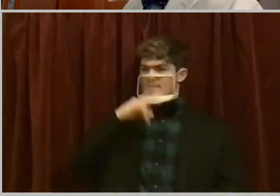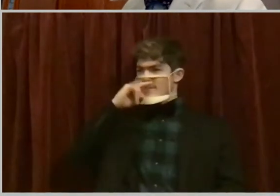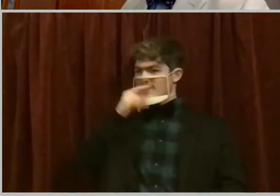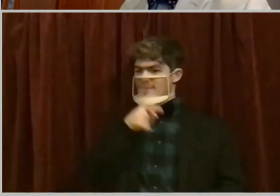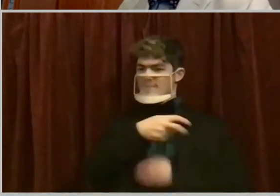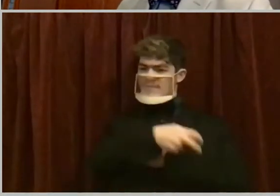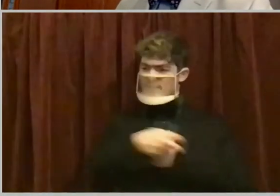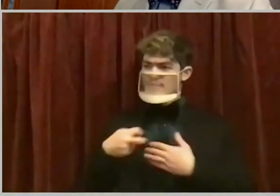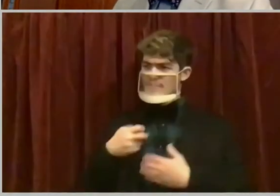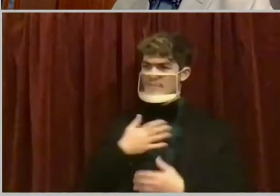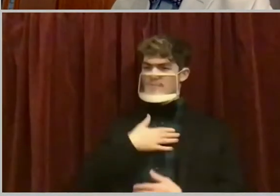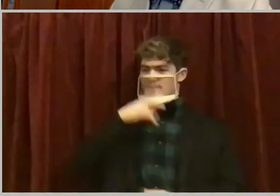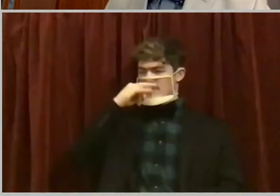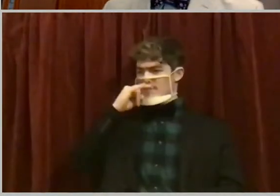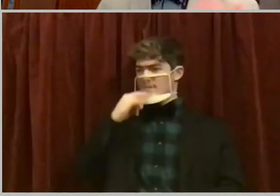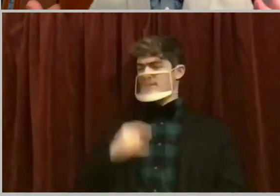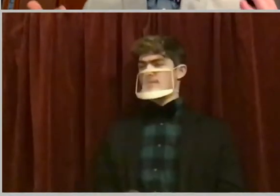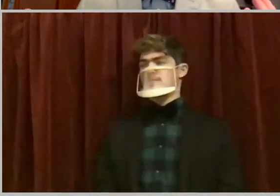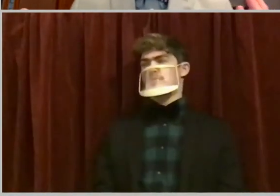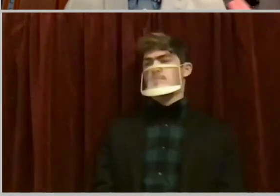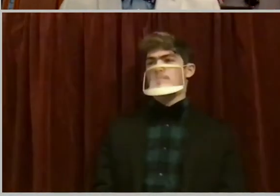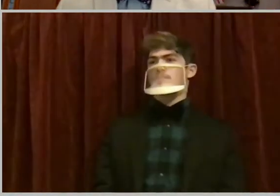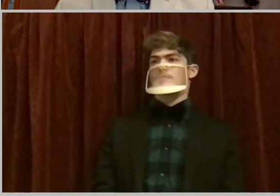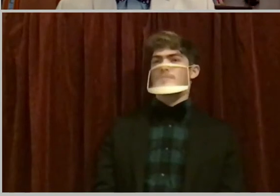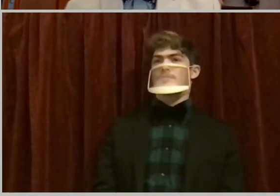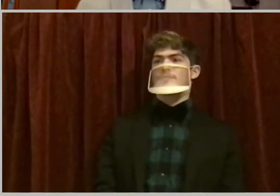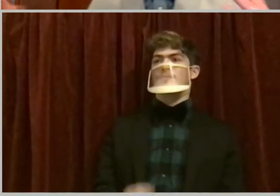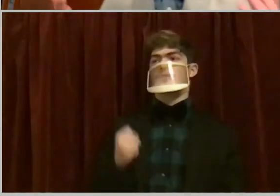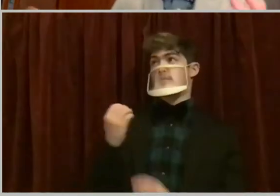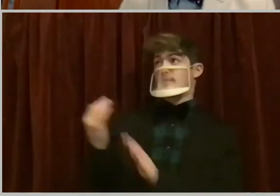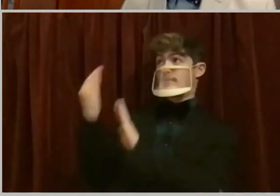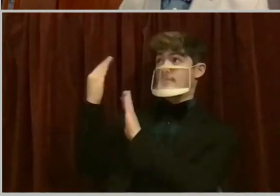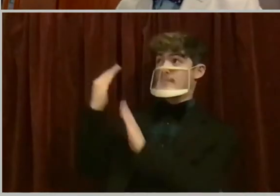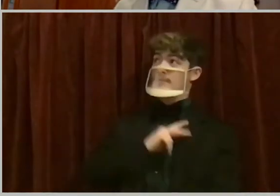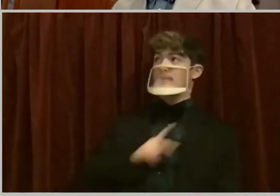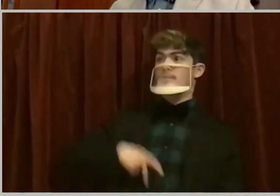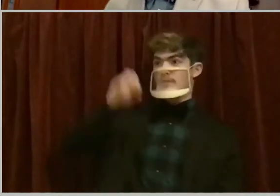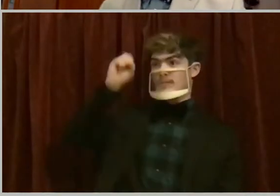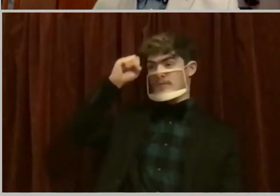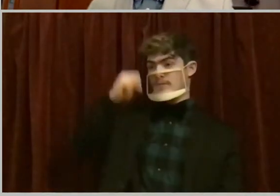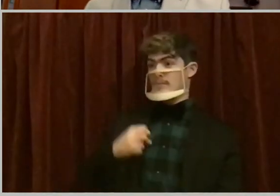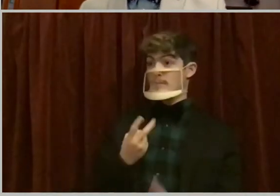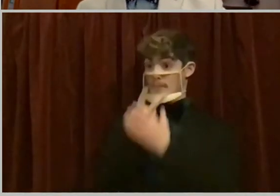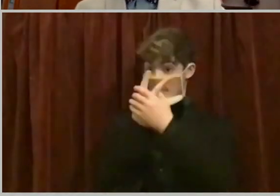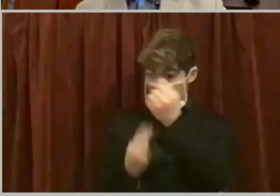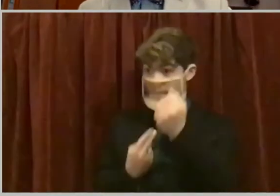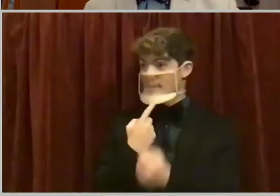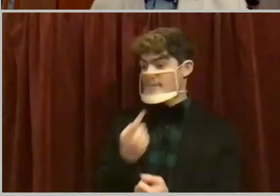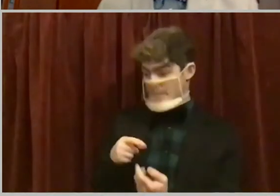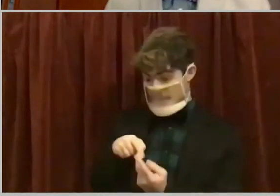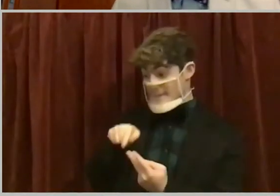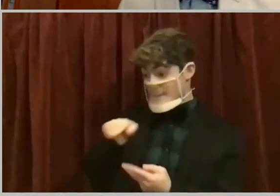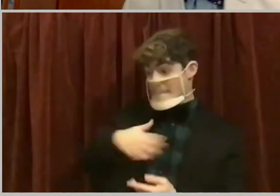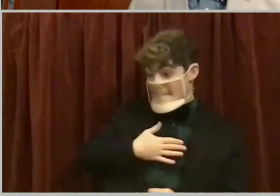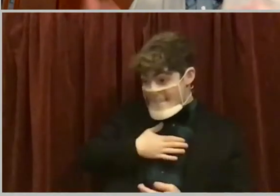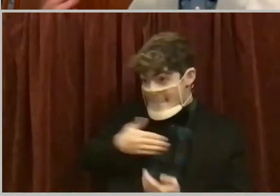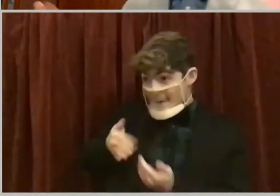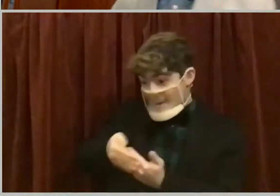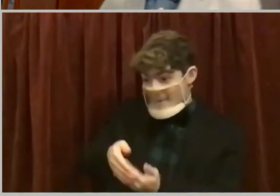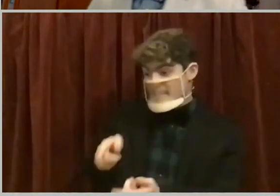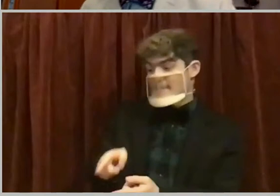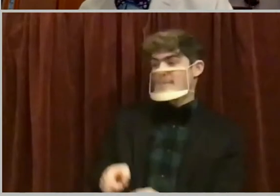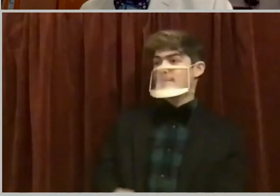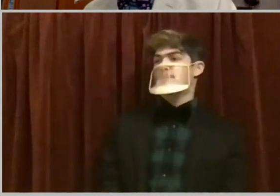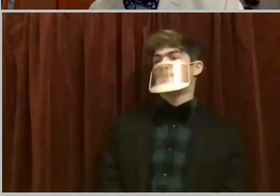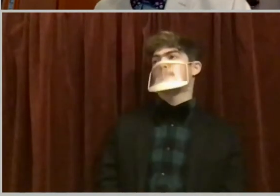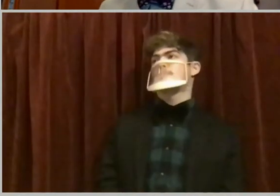stolen the child. And so they both come before King Solomon saying, look, this is my baby. Both were saying the same thing. And we know the